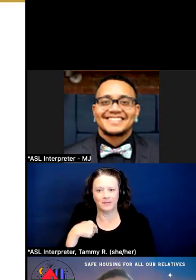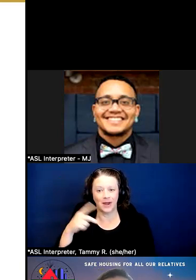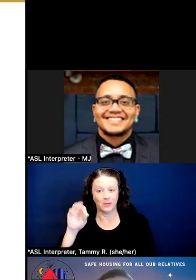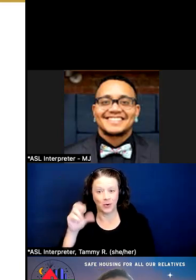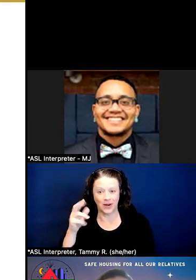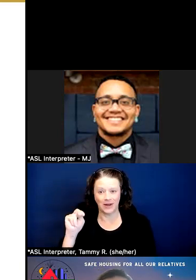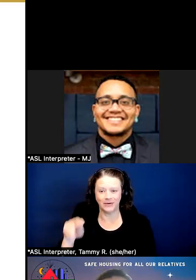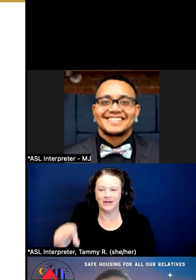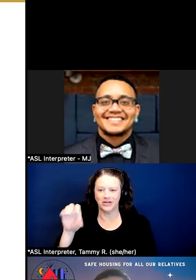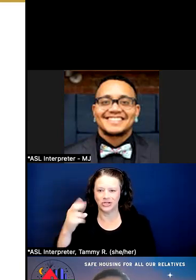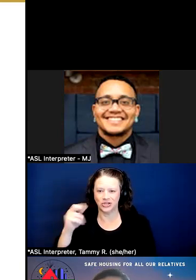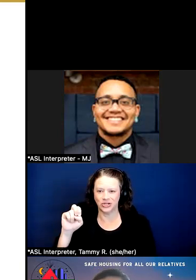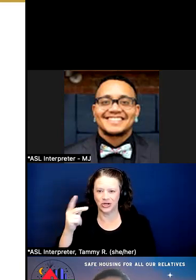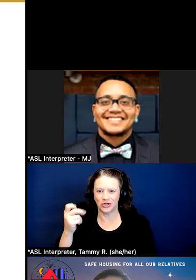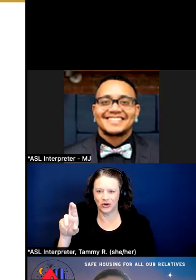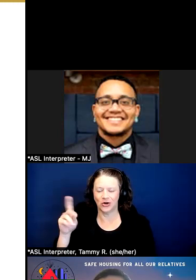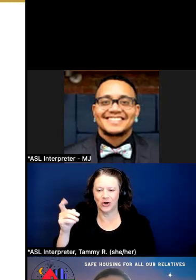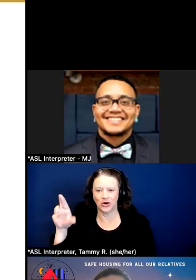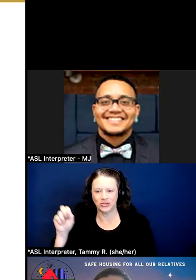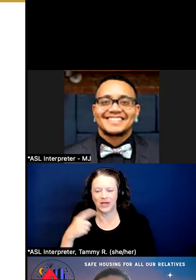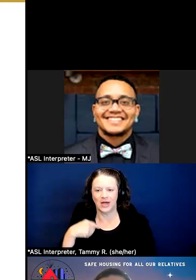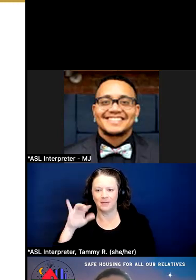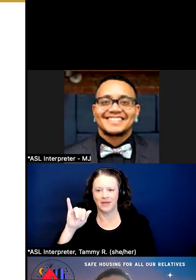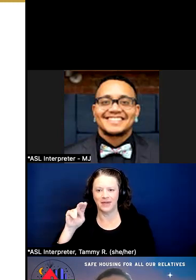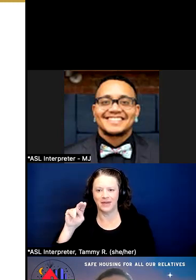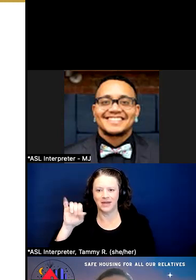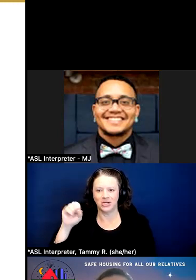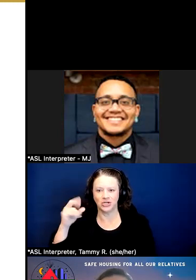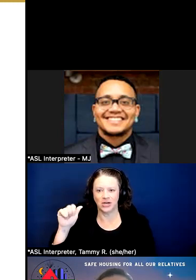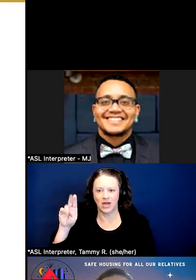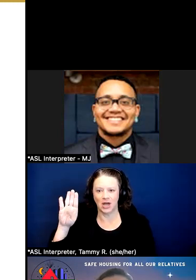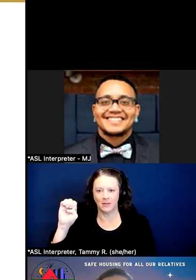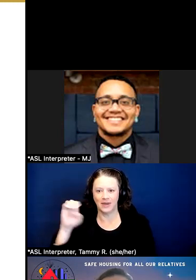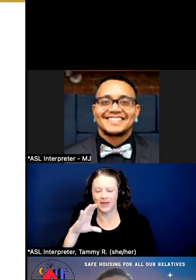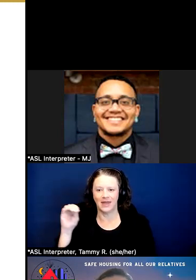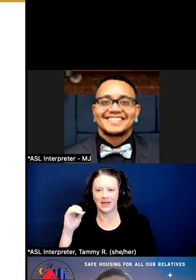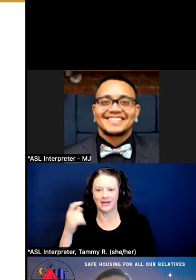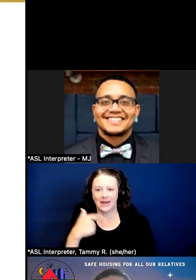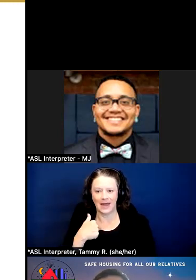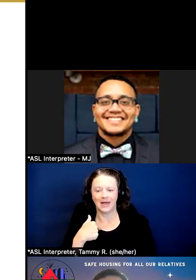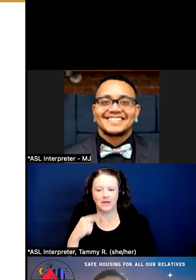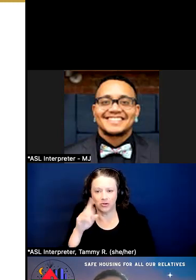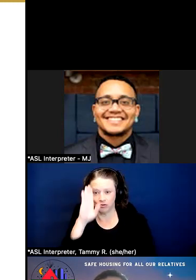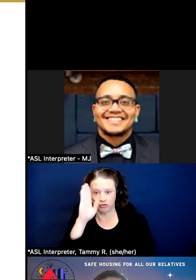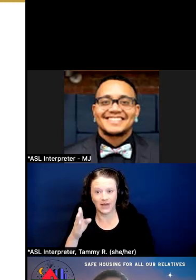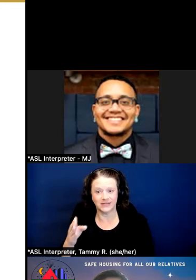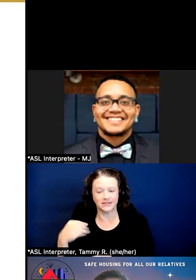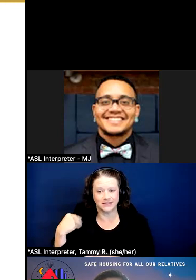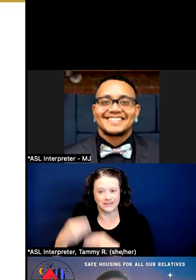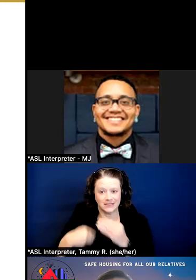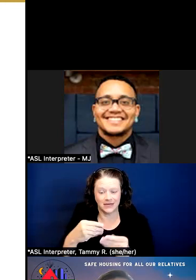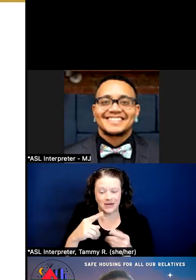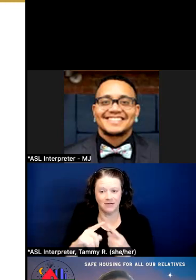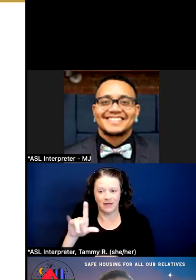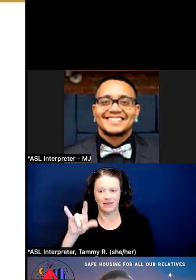hers. I am Anishinaabe and an immediate descendant of the Little River Band of Ottawa Indians. I'm also